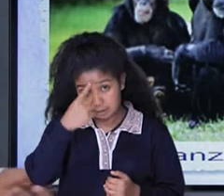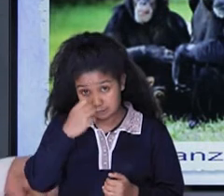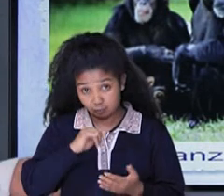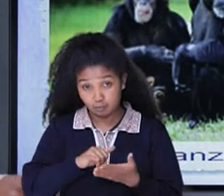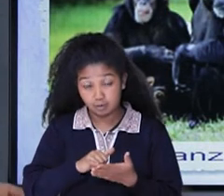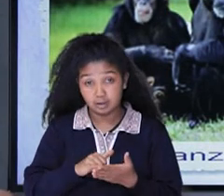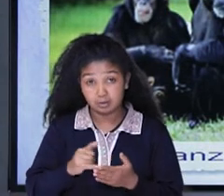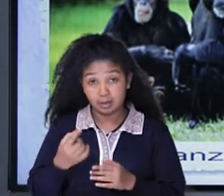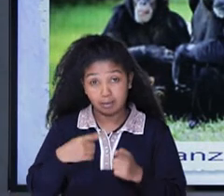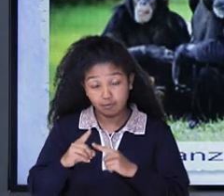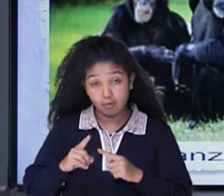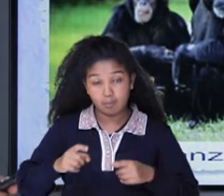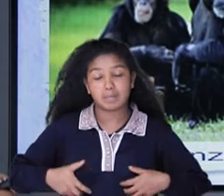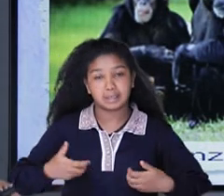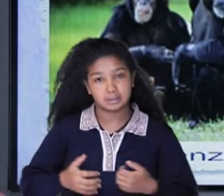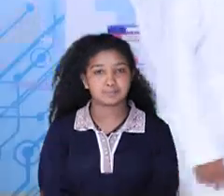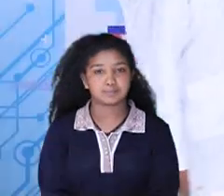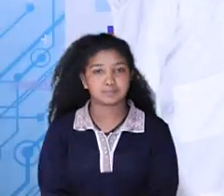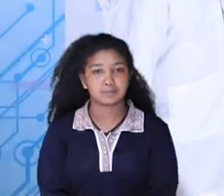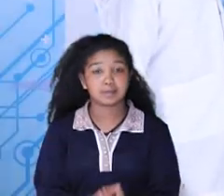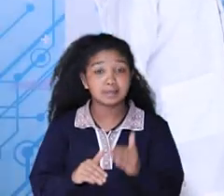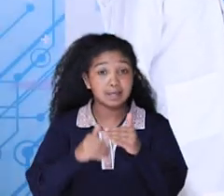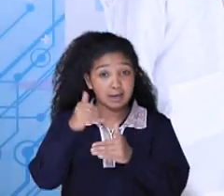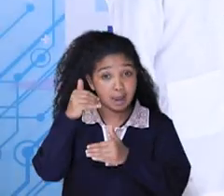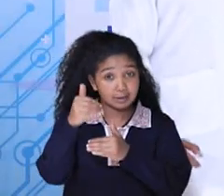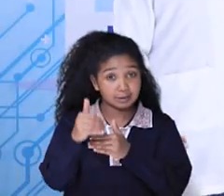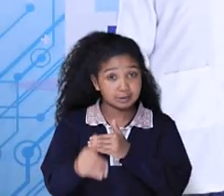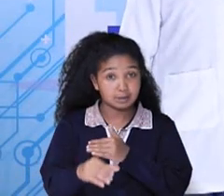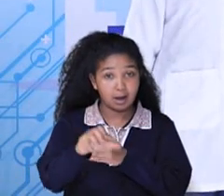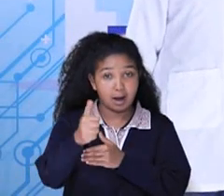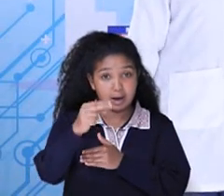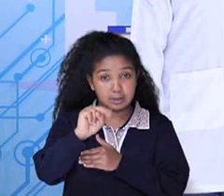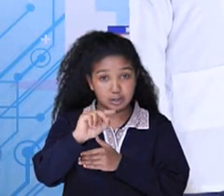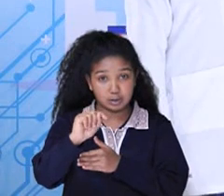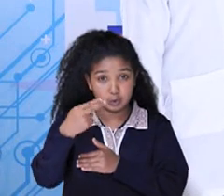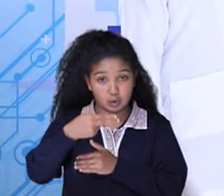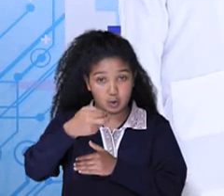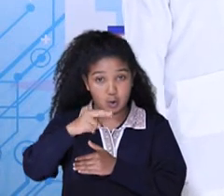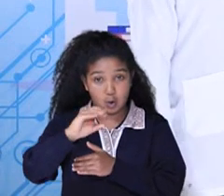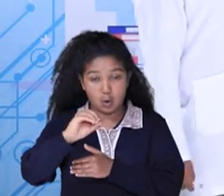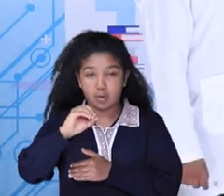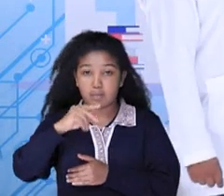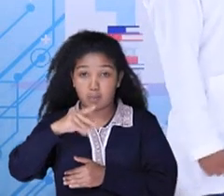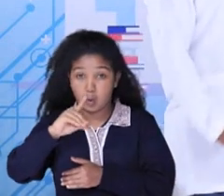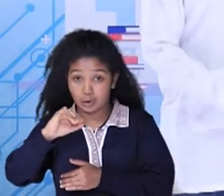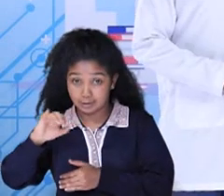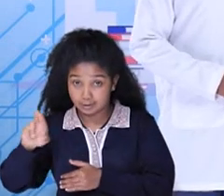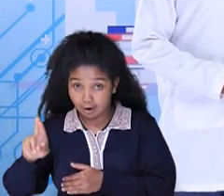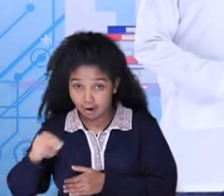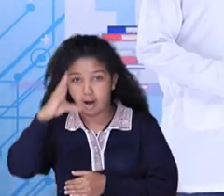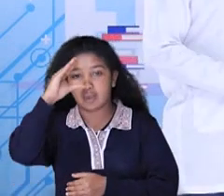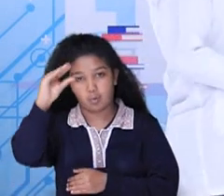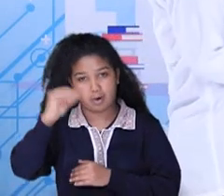believed to be evolved from monkeys. The next anthropoids are humans.